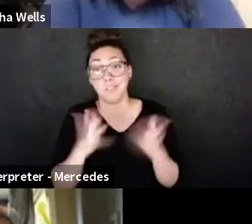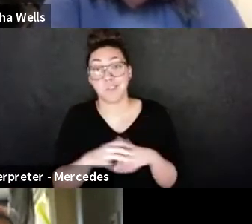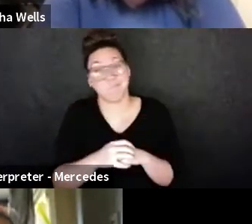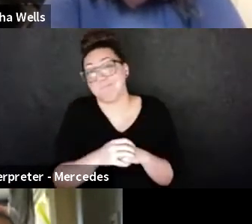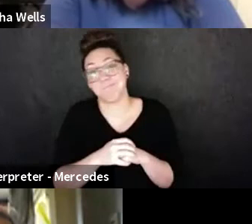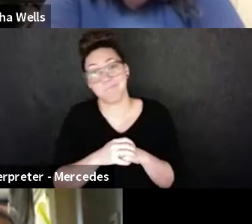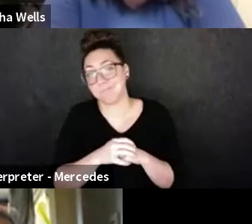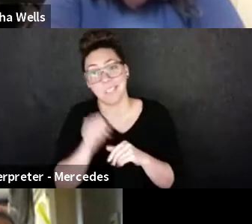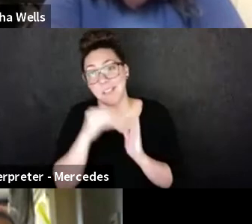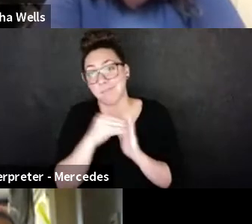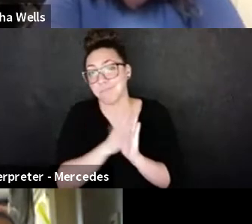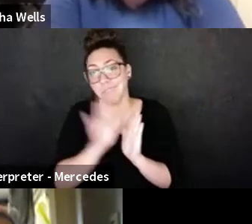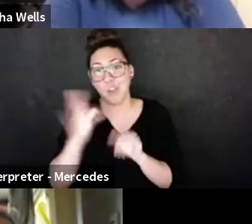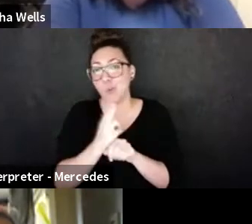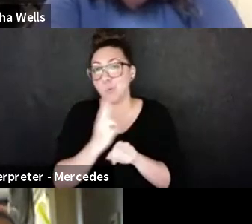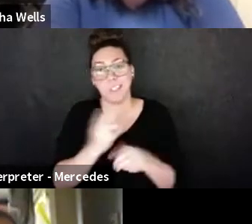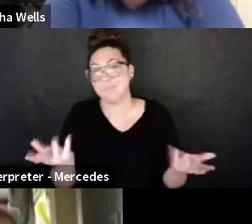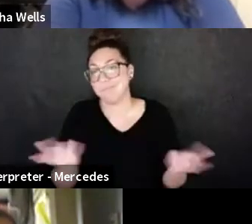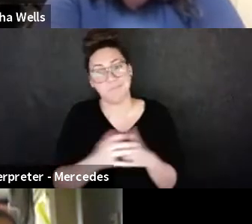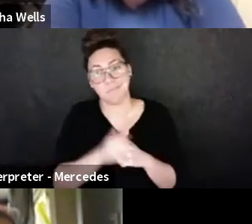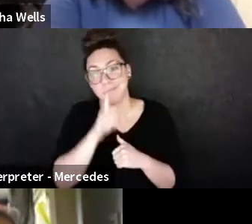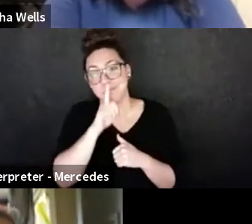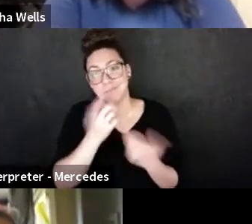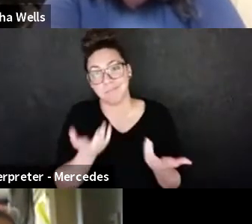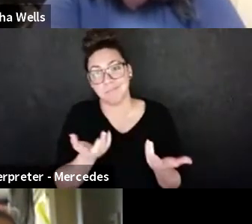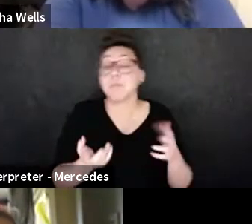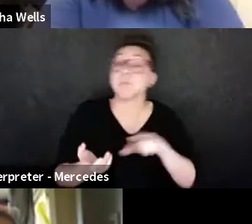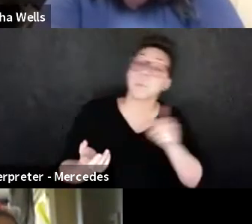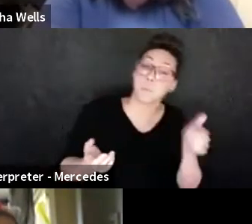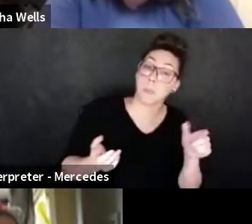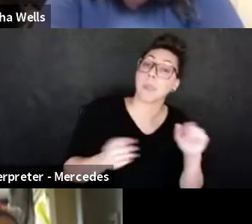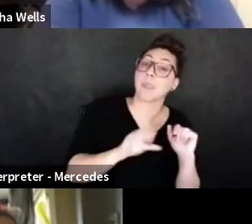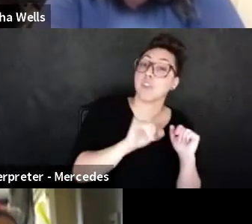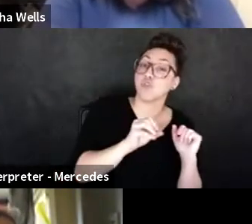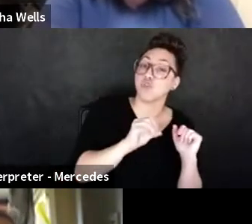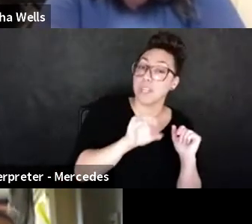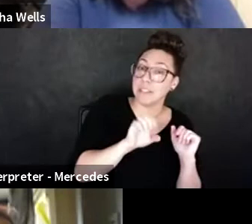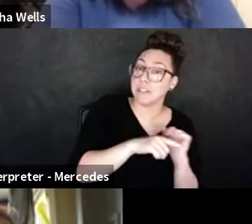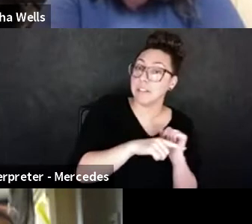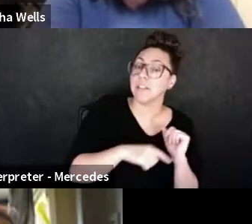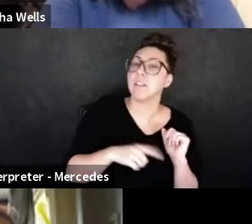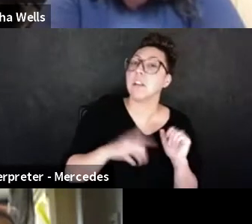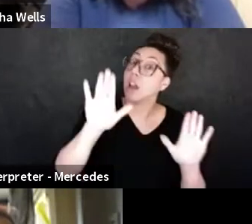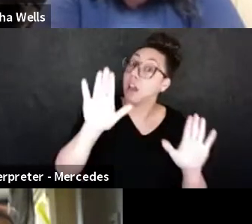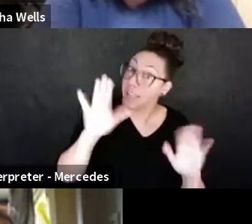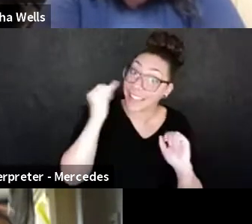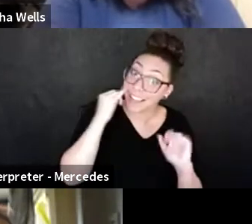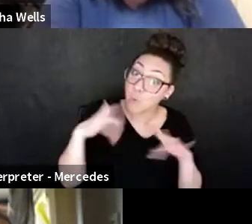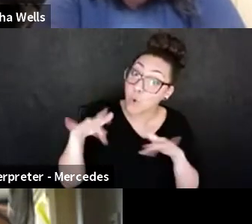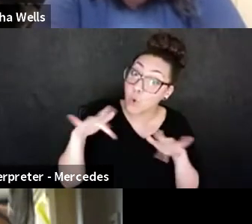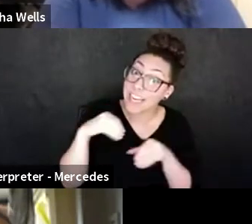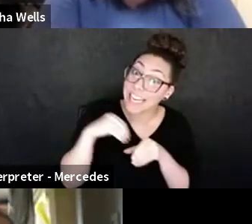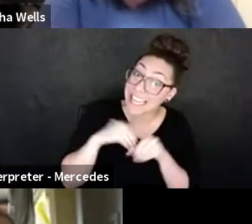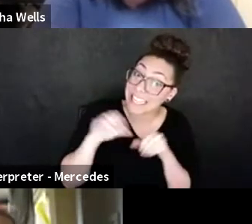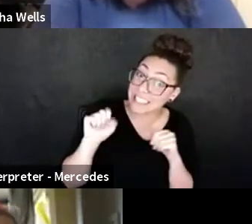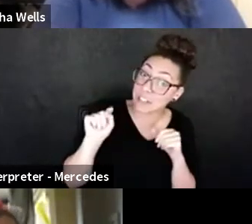However, if you record it in Studio, you can